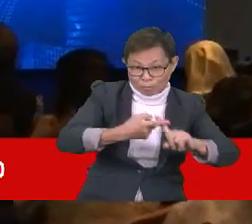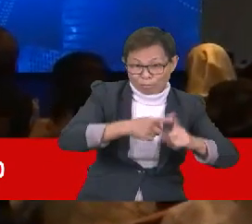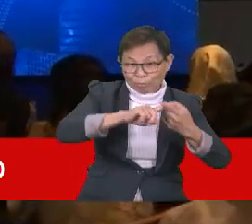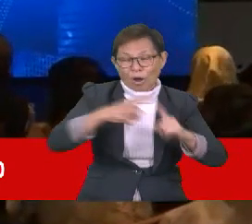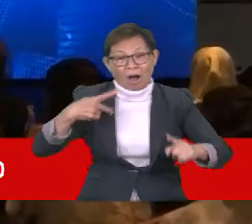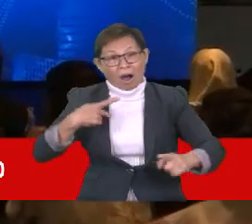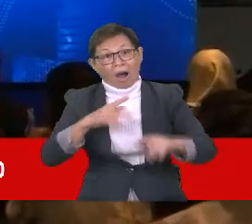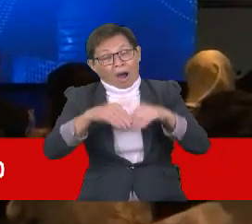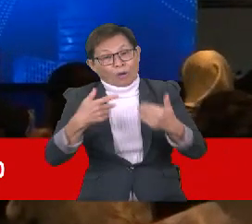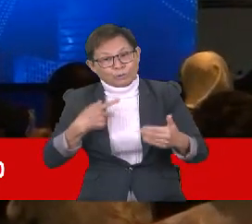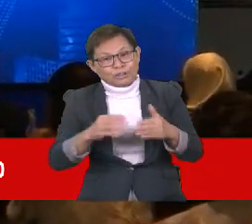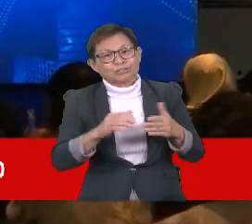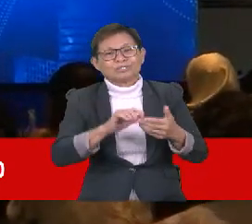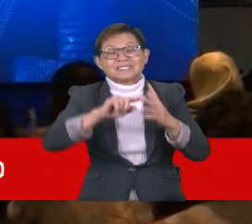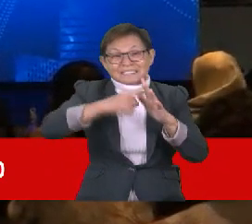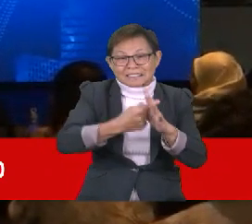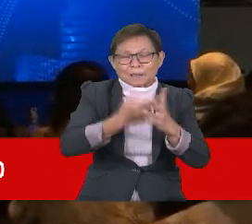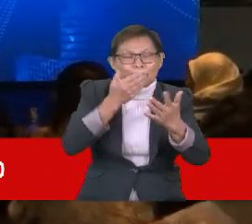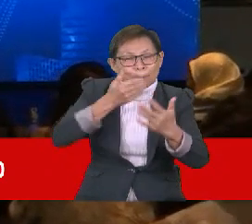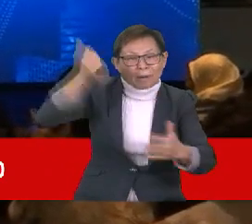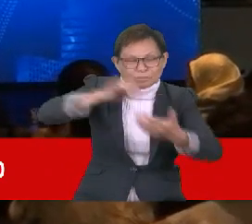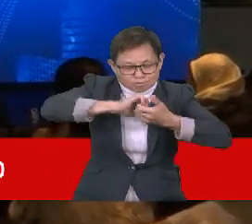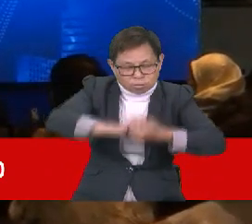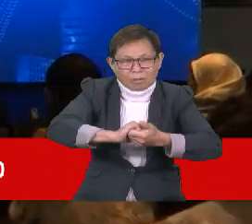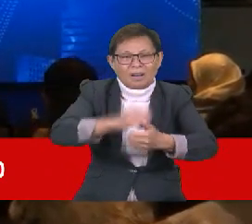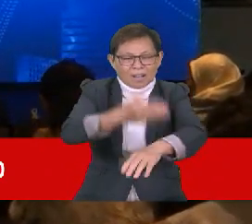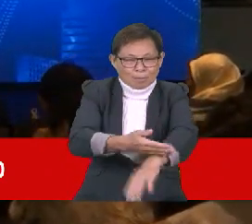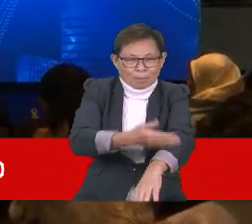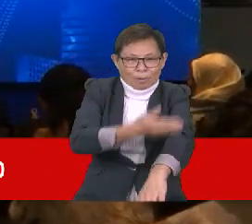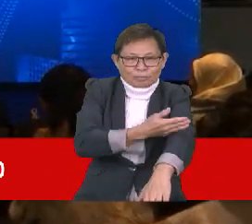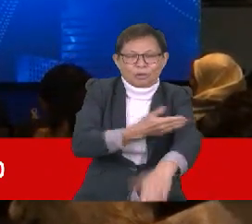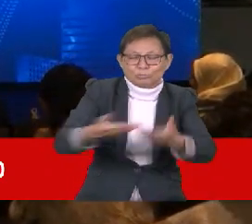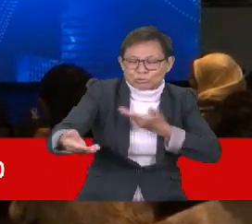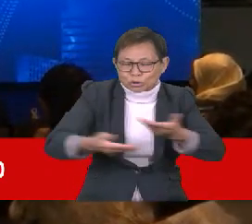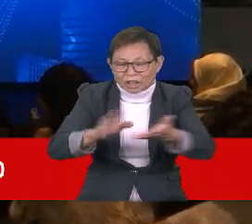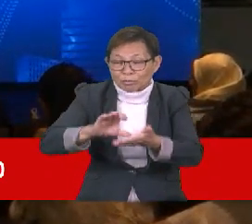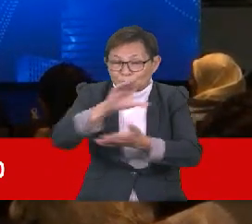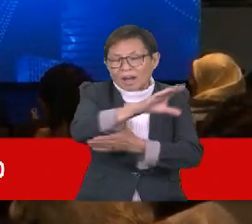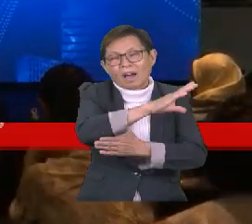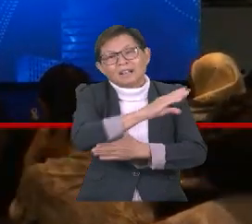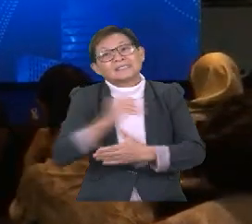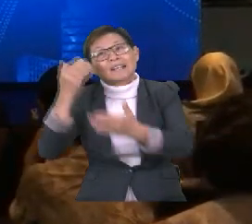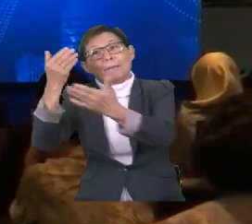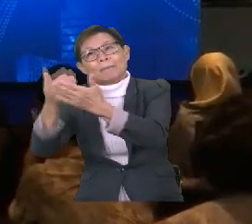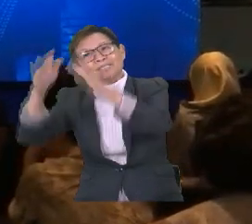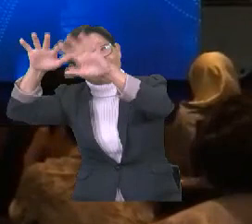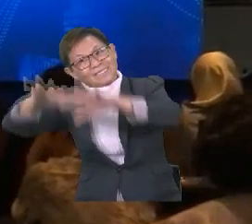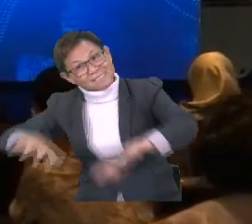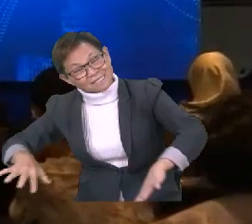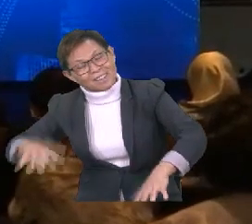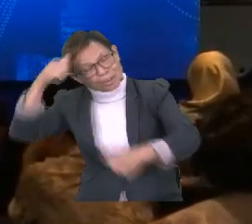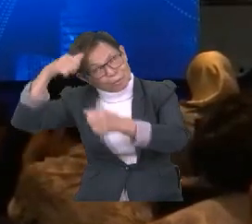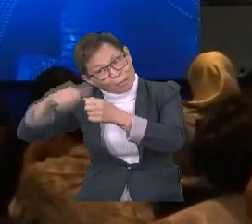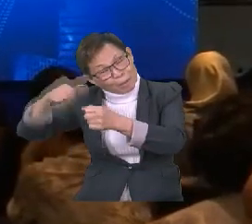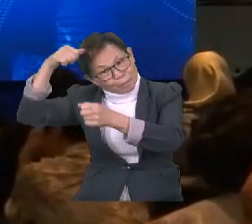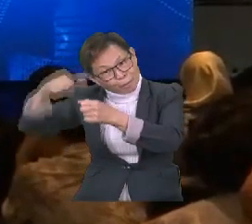we should foster better relations and improve trade and investments, and all the way to ASEAN, reminding